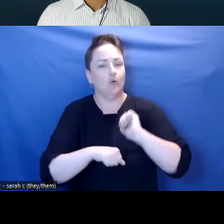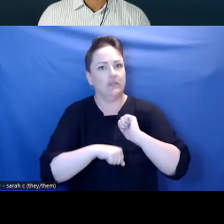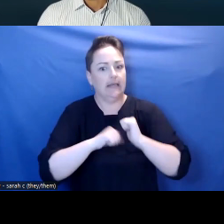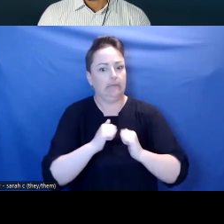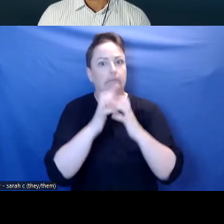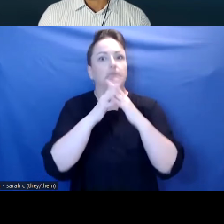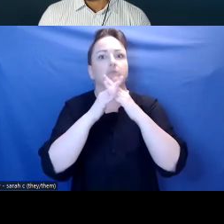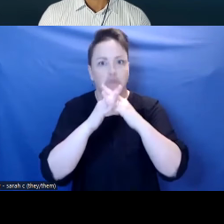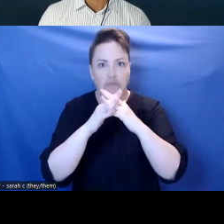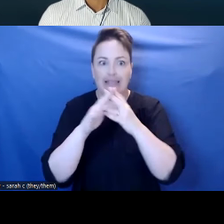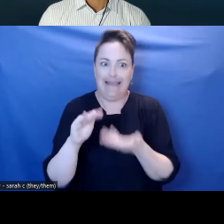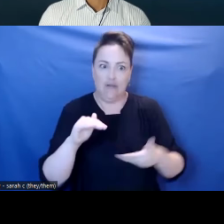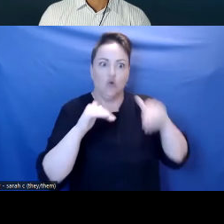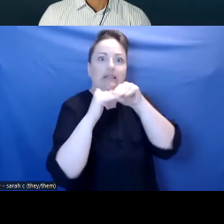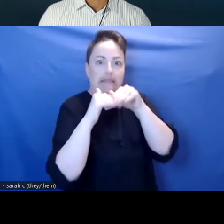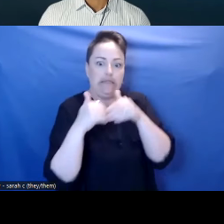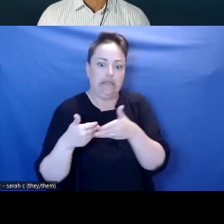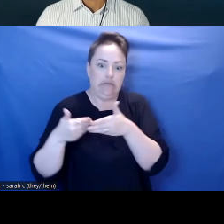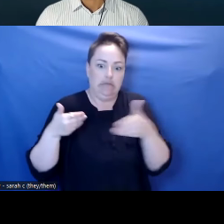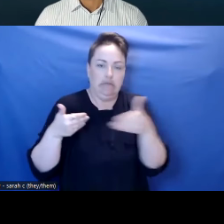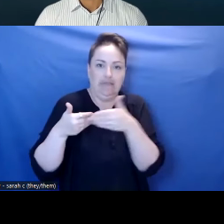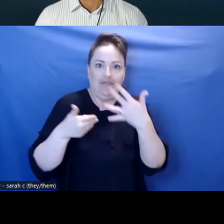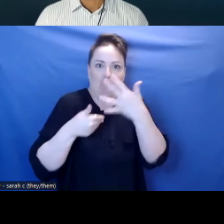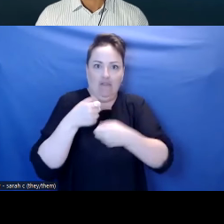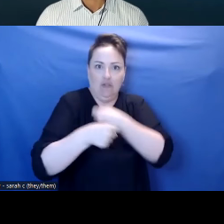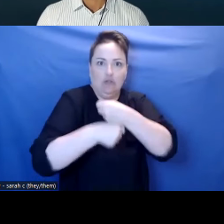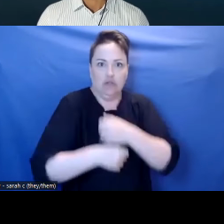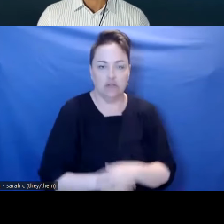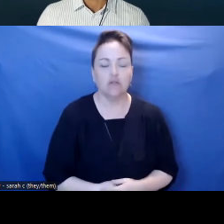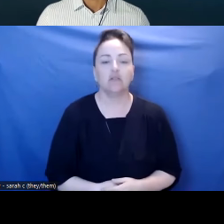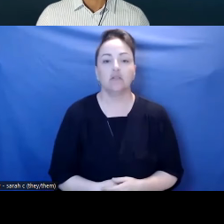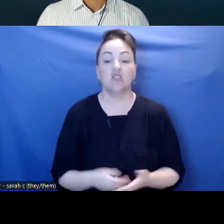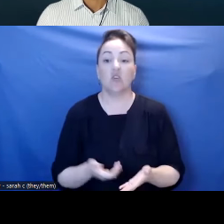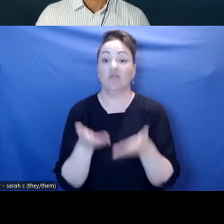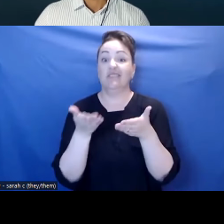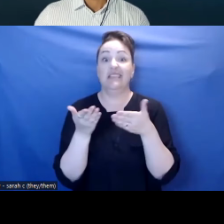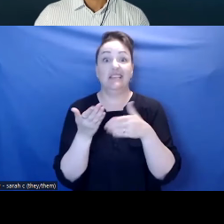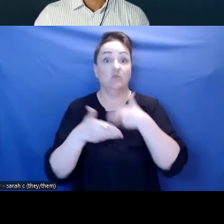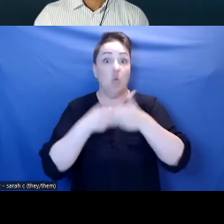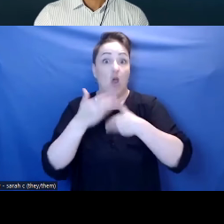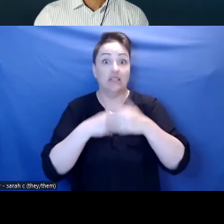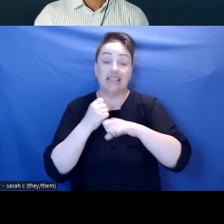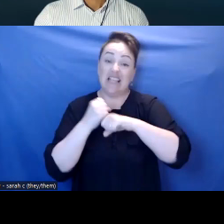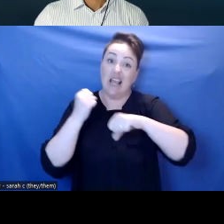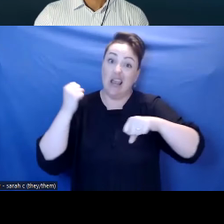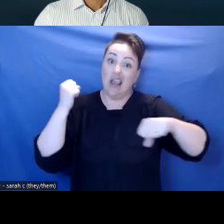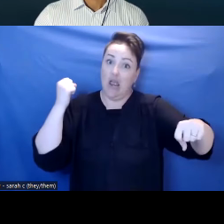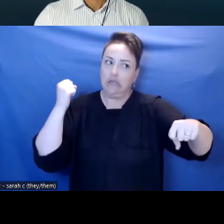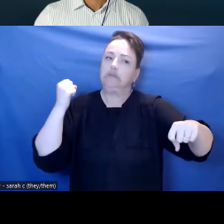significantly during that period of time. So you don't want this to be a very long, drawn-out process if it can be avoided.